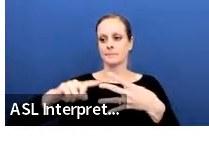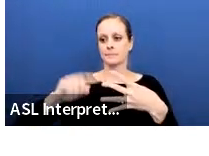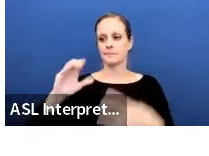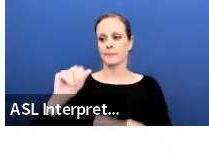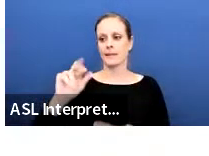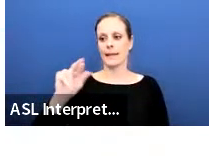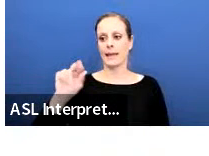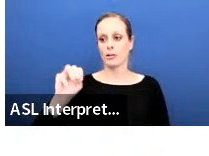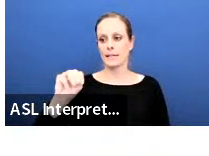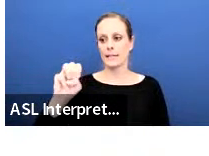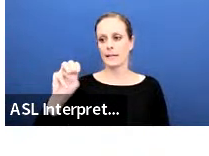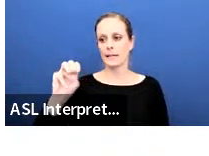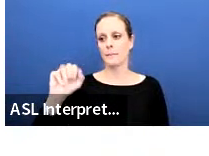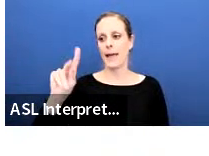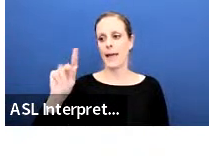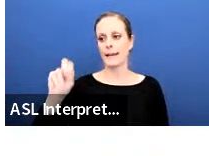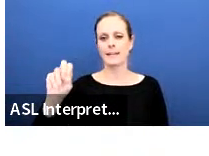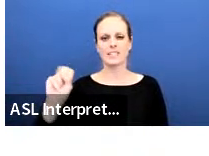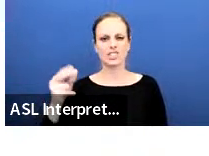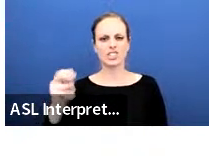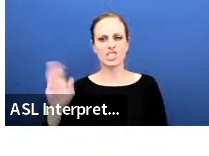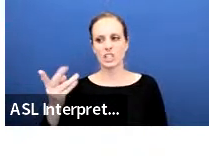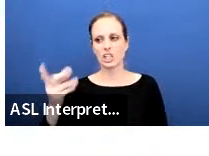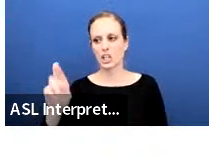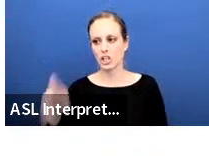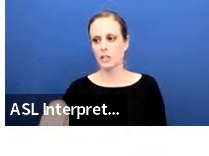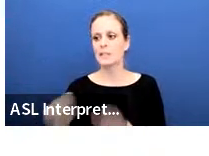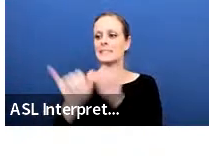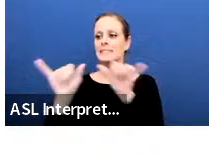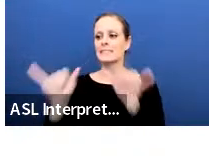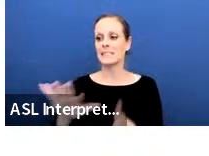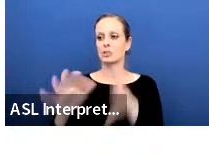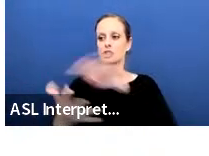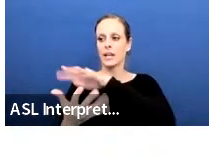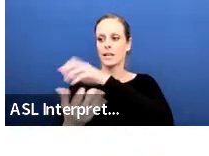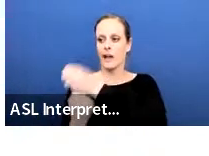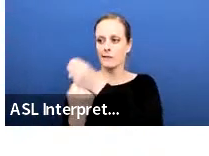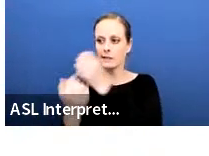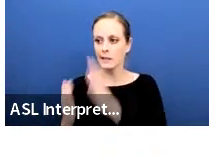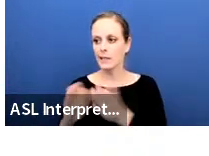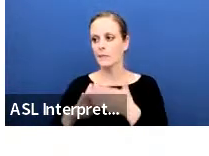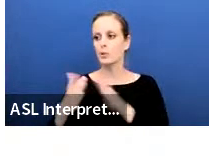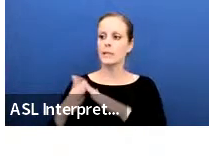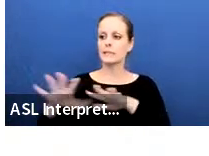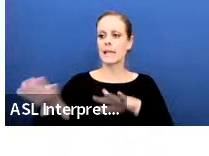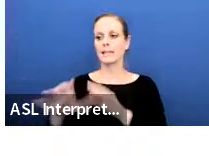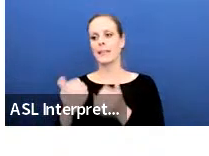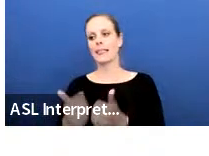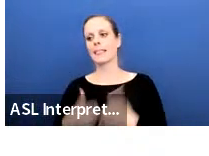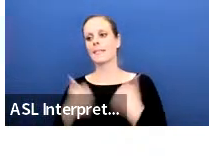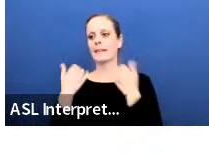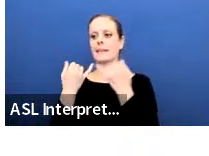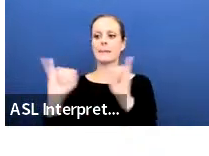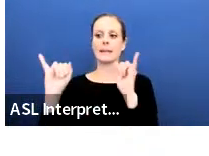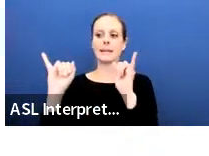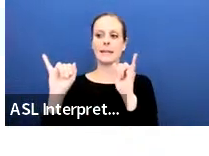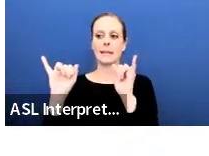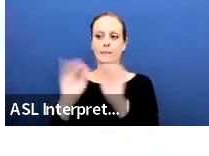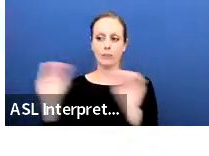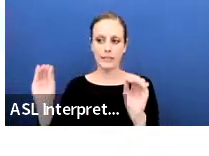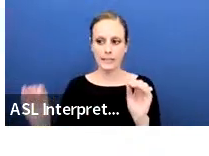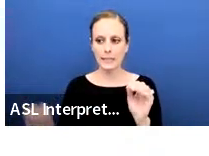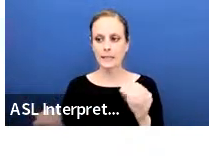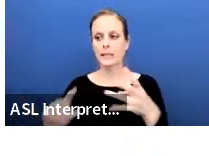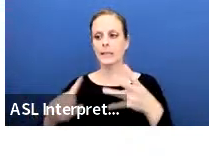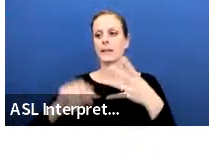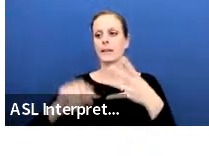her, systems change advocate, communities actively living independent and free. Colin Thompson, he, him,